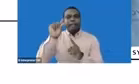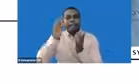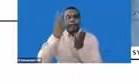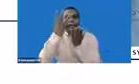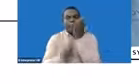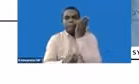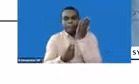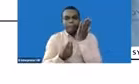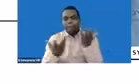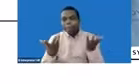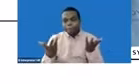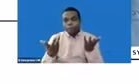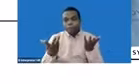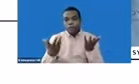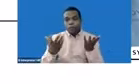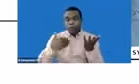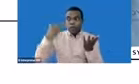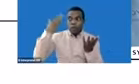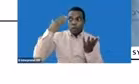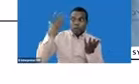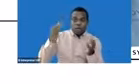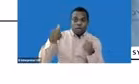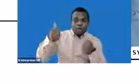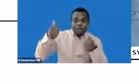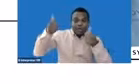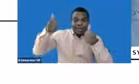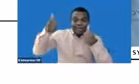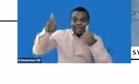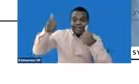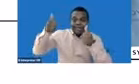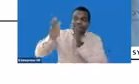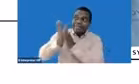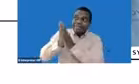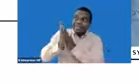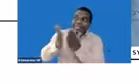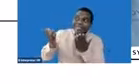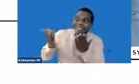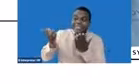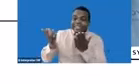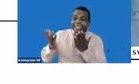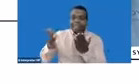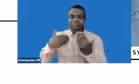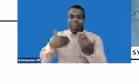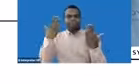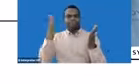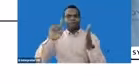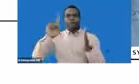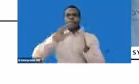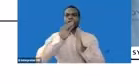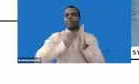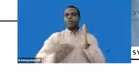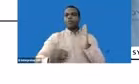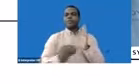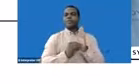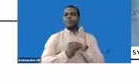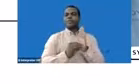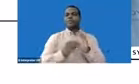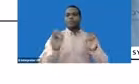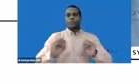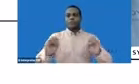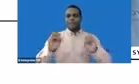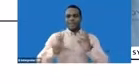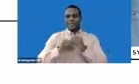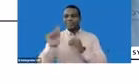that, but various research showed, as it was mentioned, that the feedback mechanism is underused,